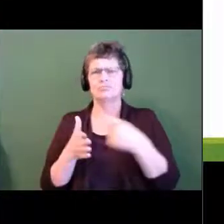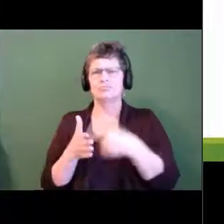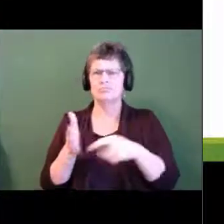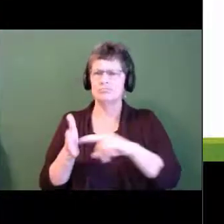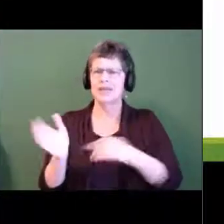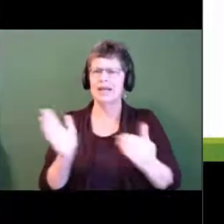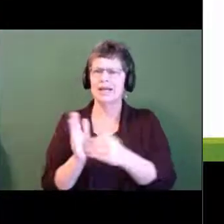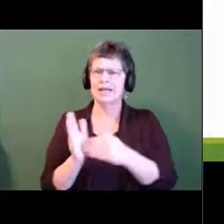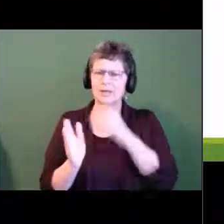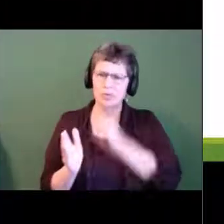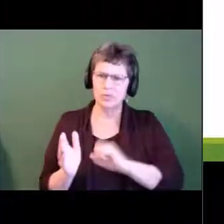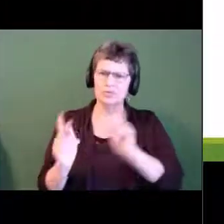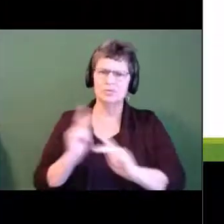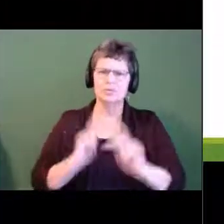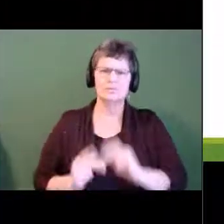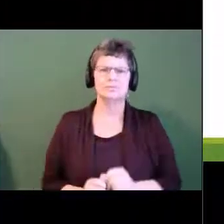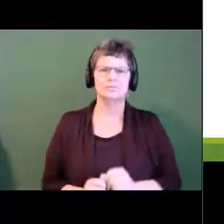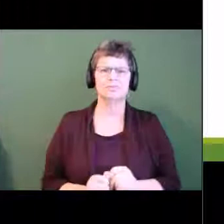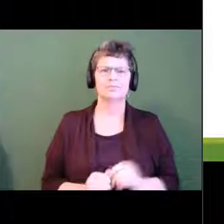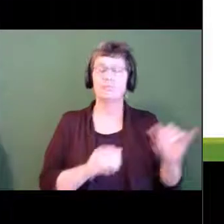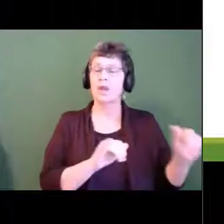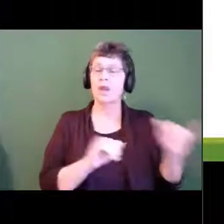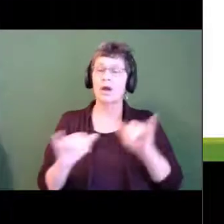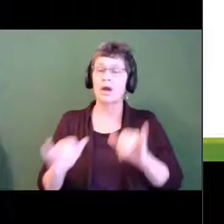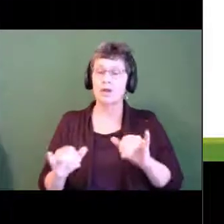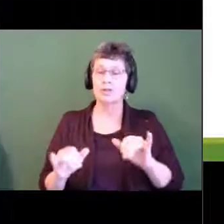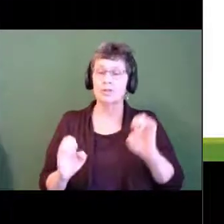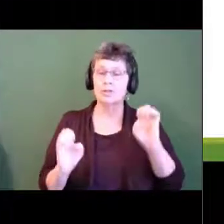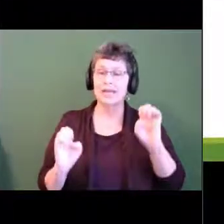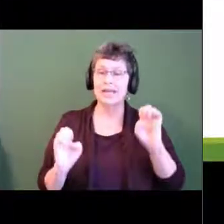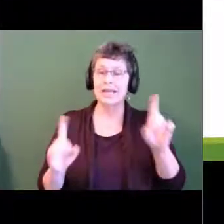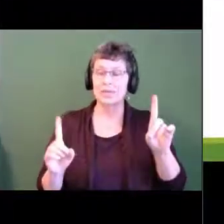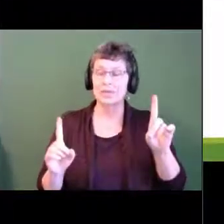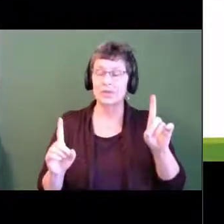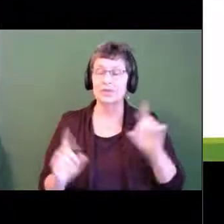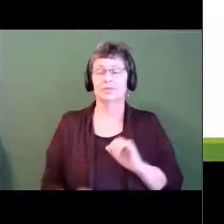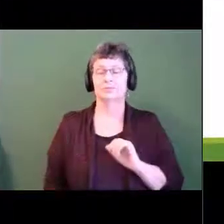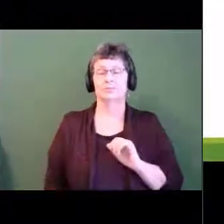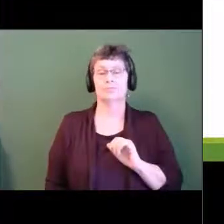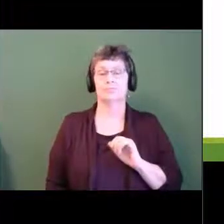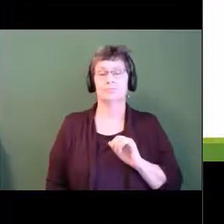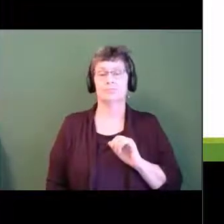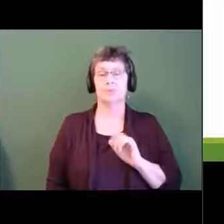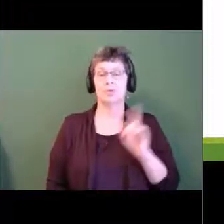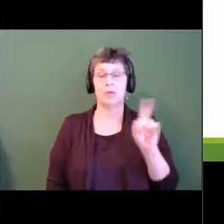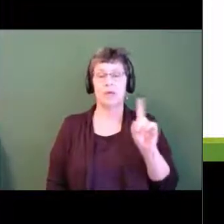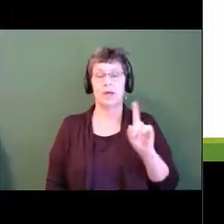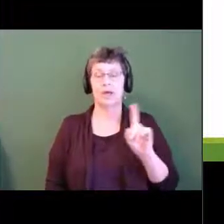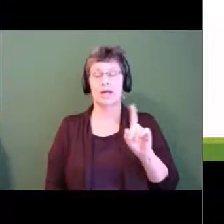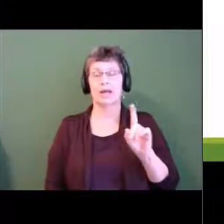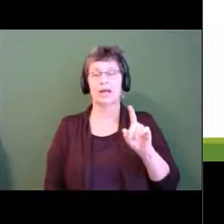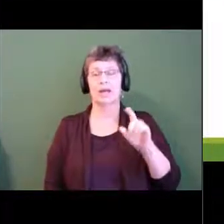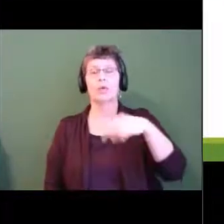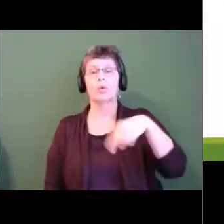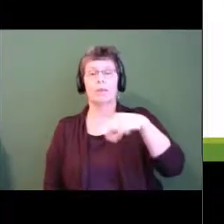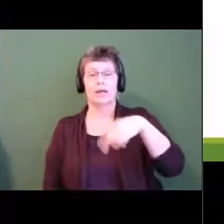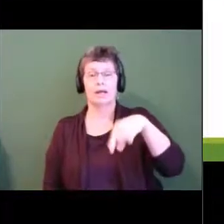education and awareness through the arts around ageism in Quebec was very